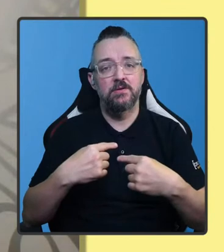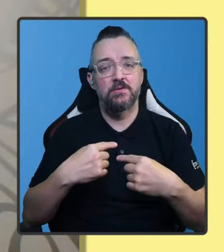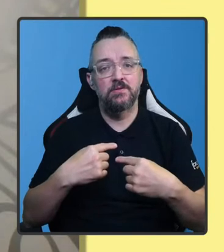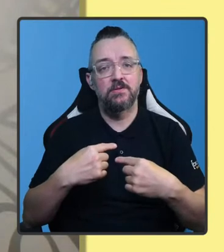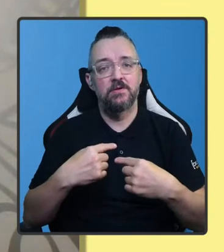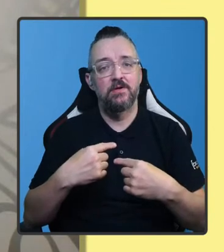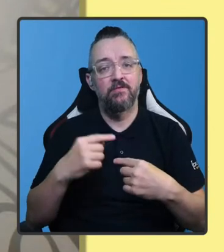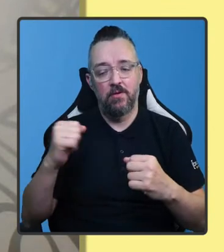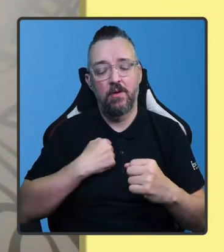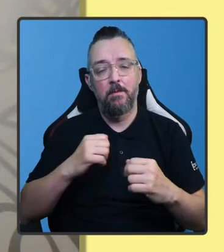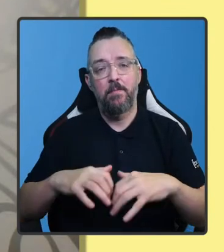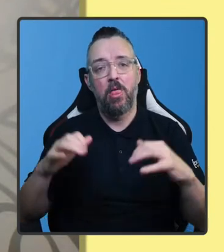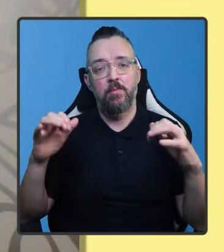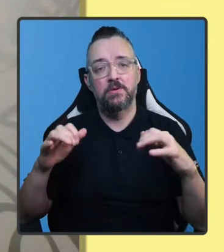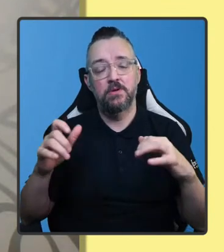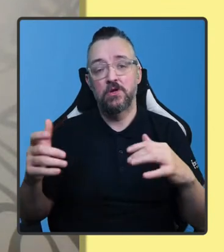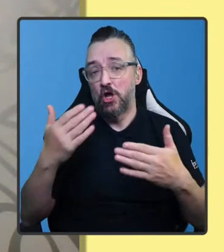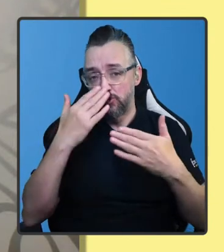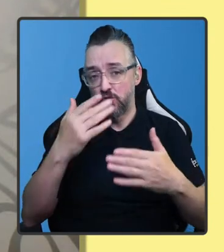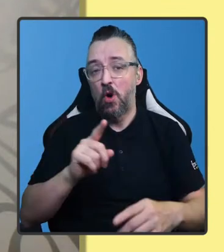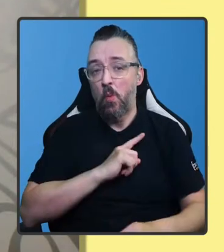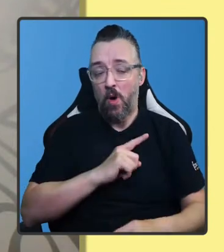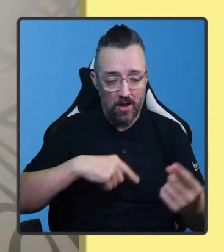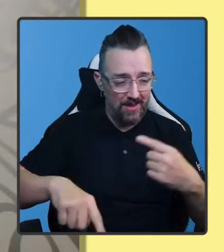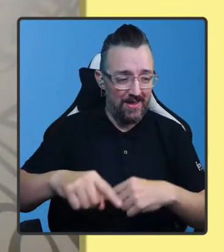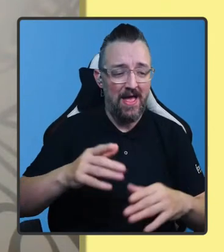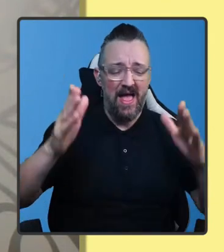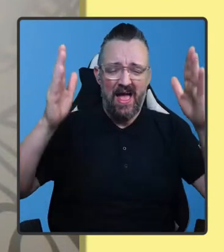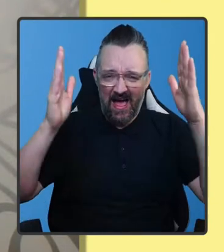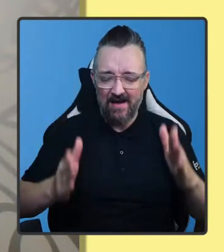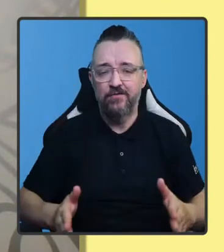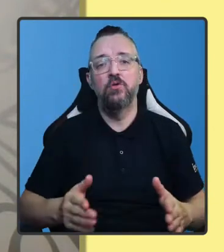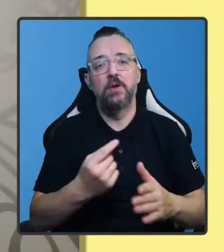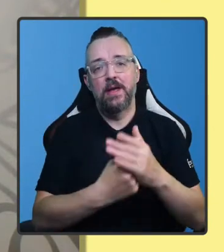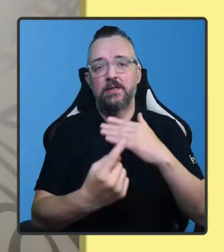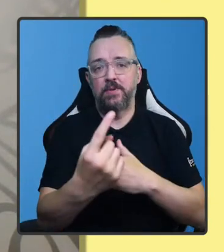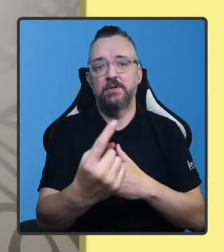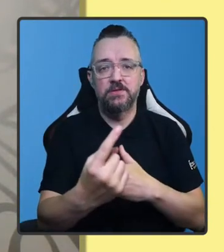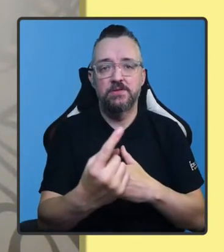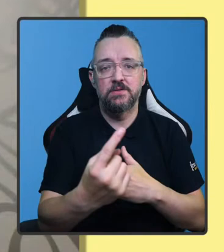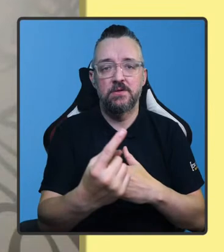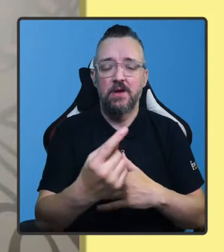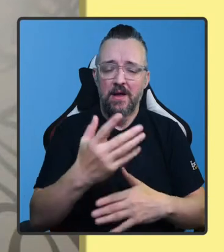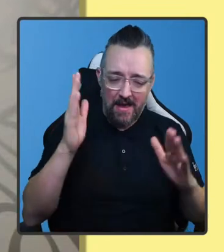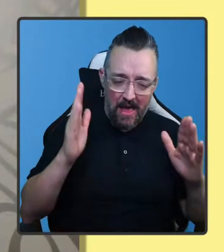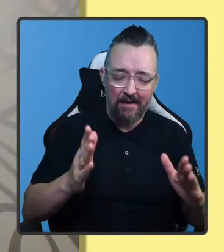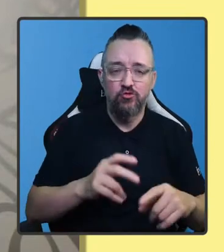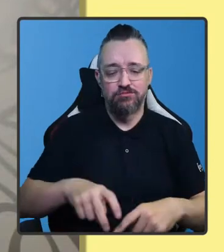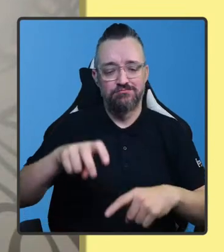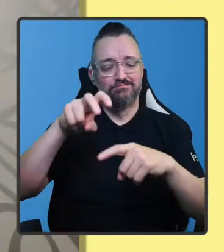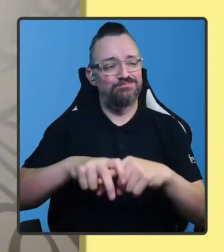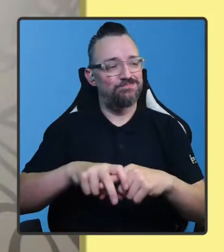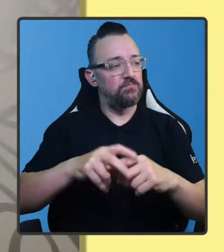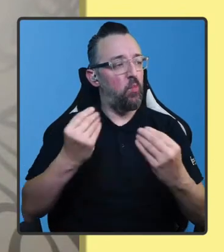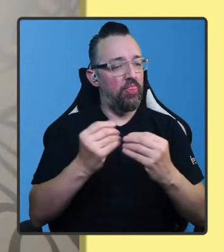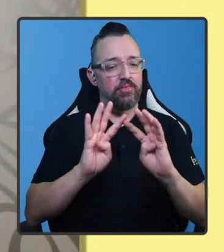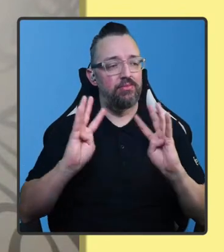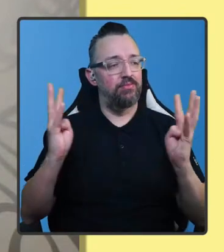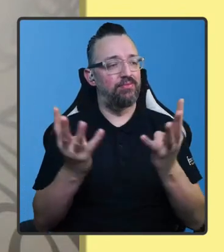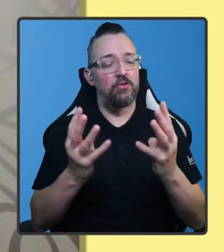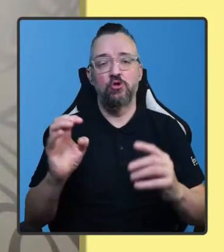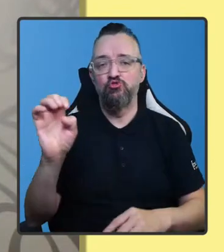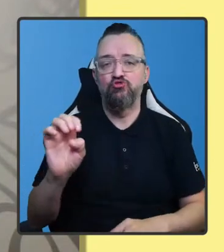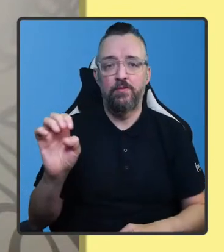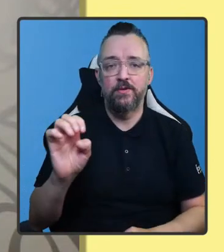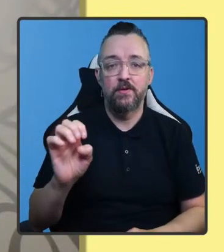underlines all the more why we need independence and a place at the top table in Europe. This is why it is